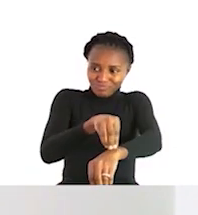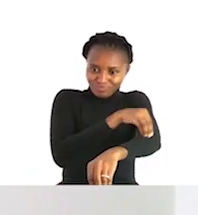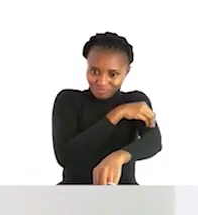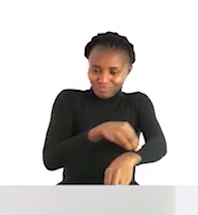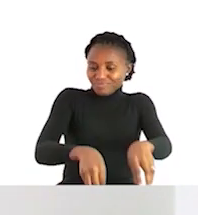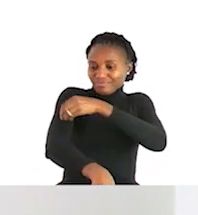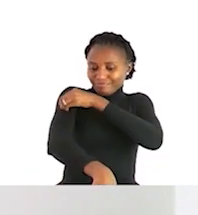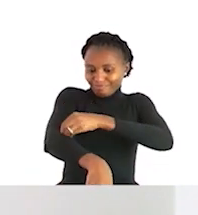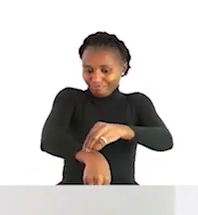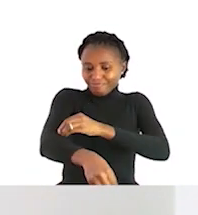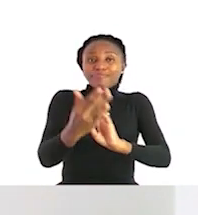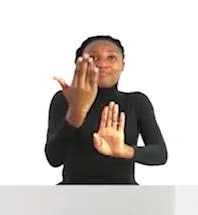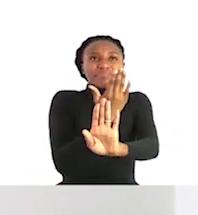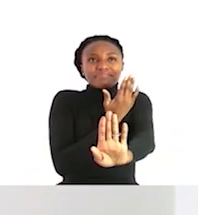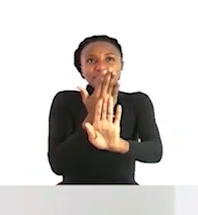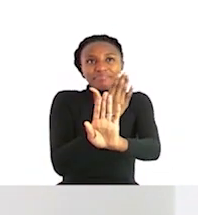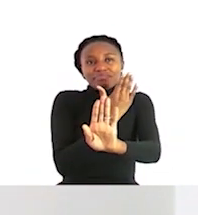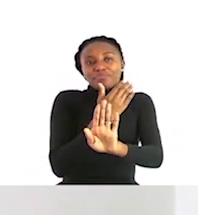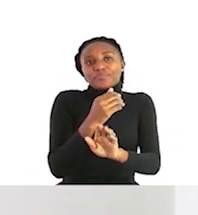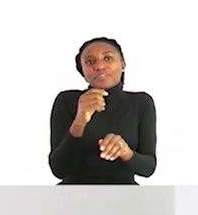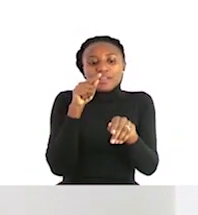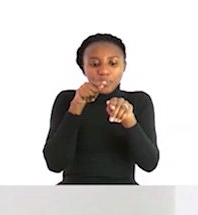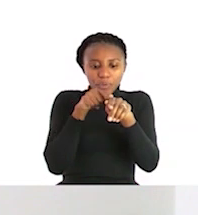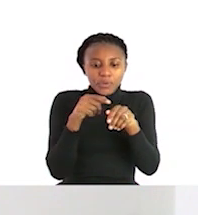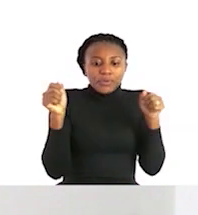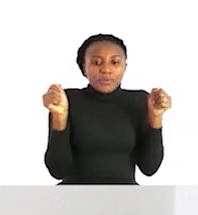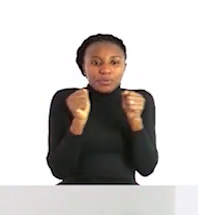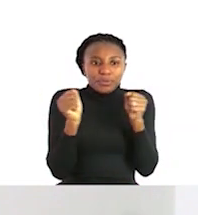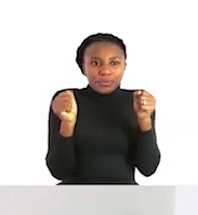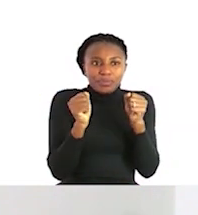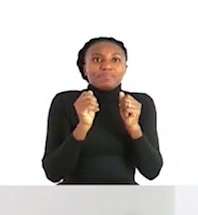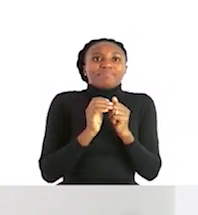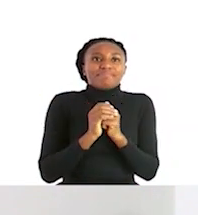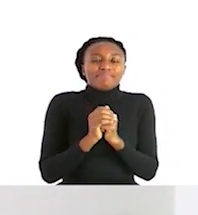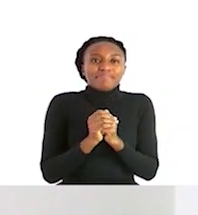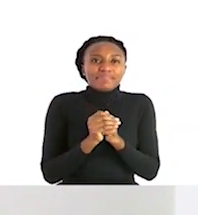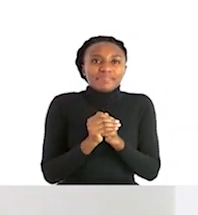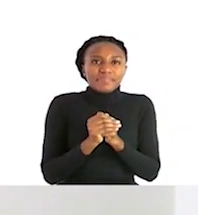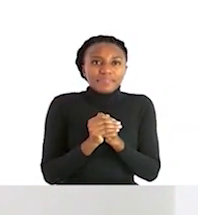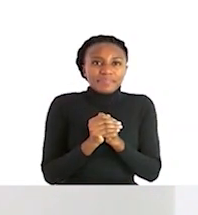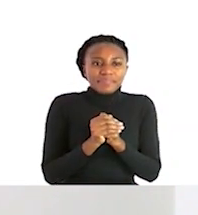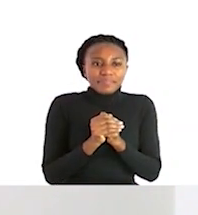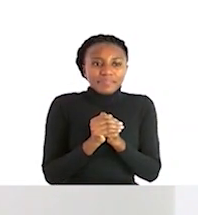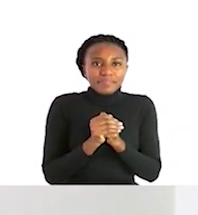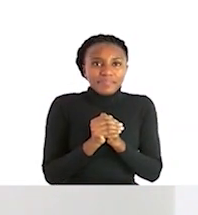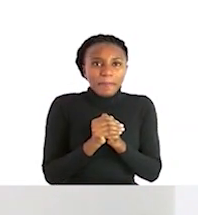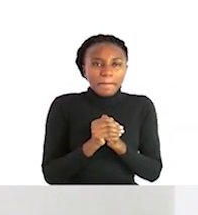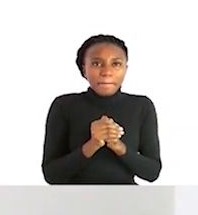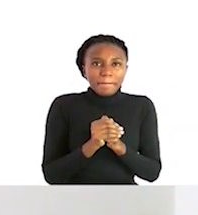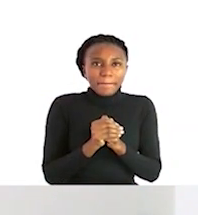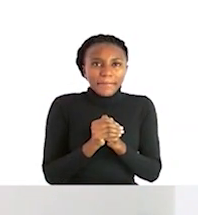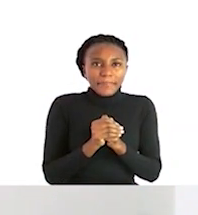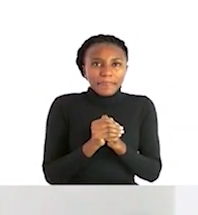rub the inside of a banana peel to your skin to avoid getting bit by mosquitoes. Right?